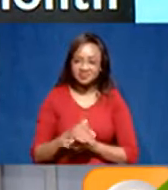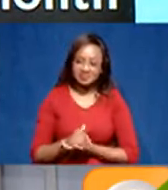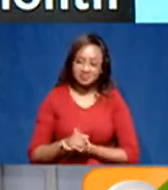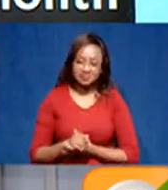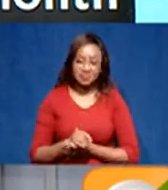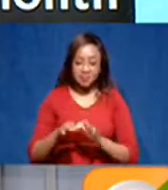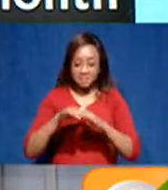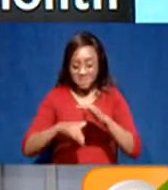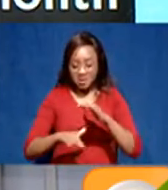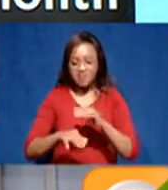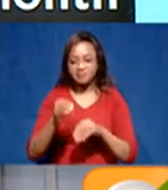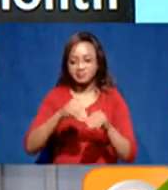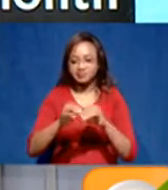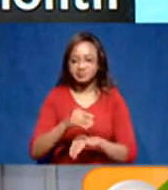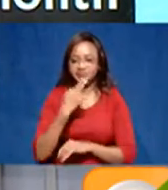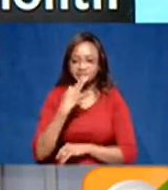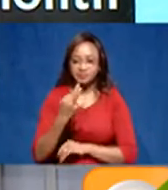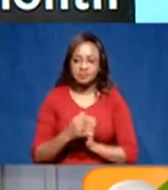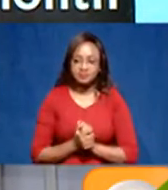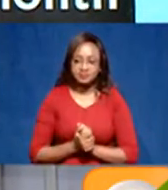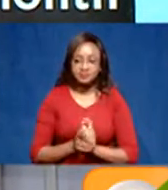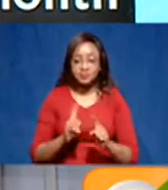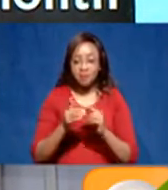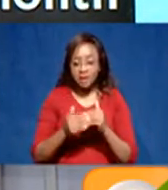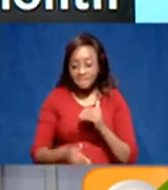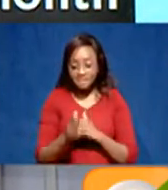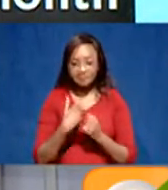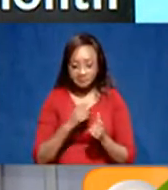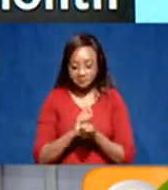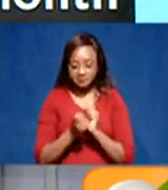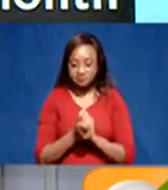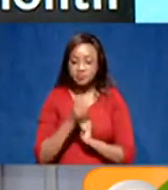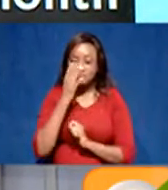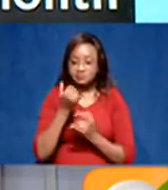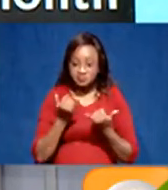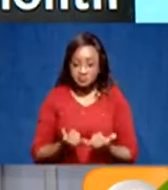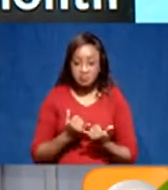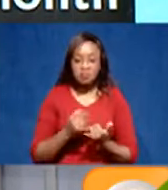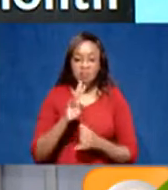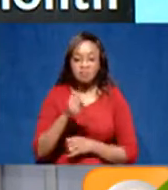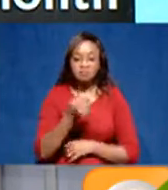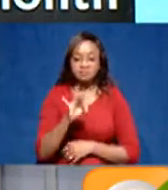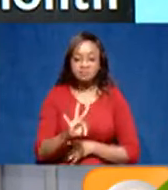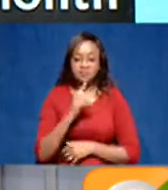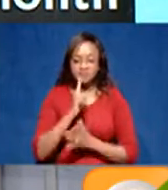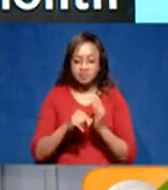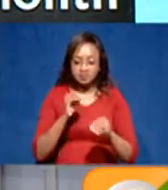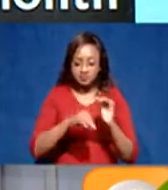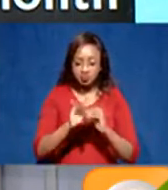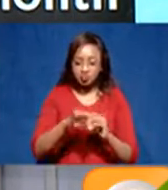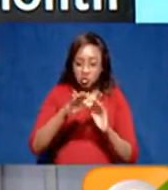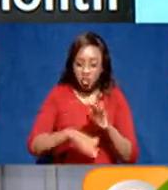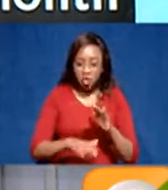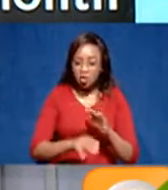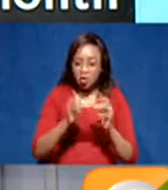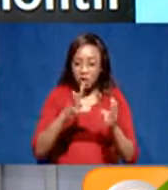which would be the minimum. Now, something is changing because currently under the NHIF, the minimum contribution is 500 shillings. It is dropping to